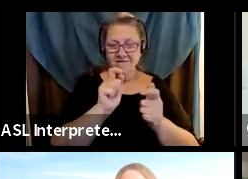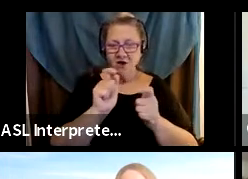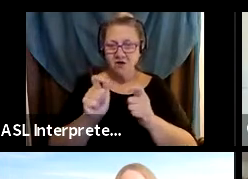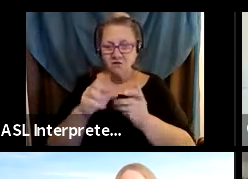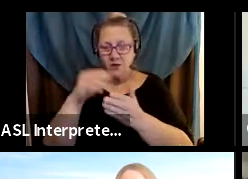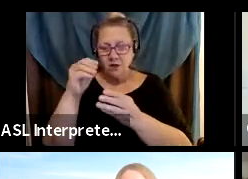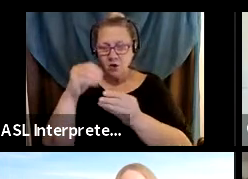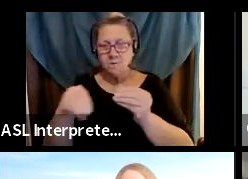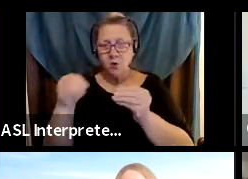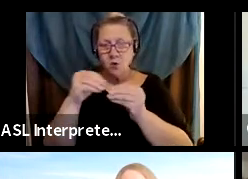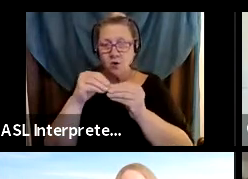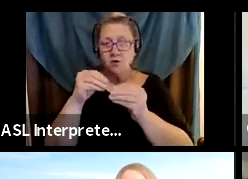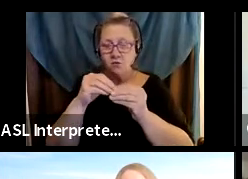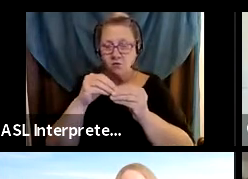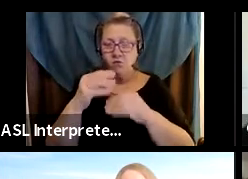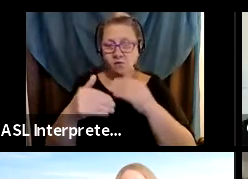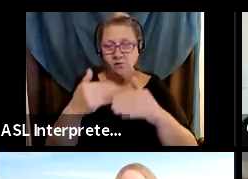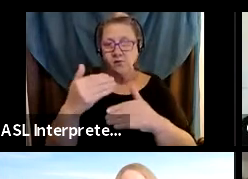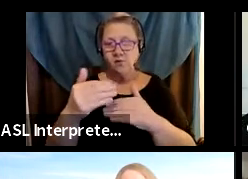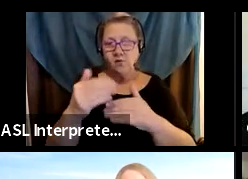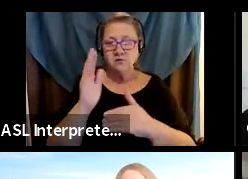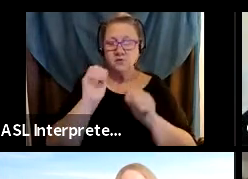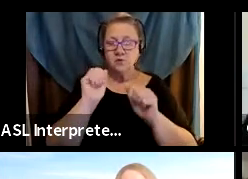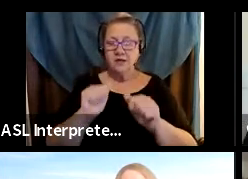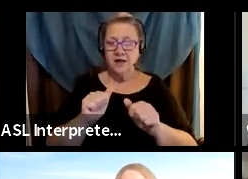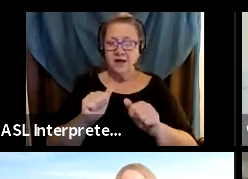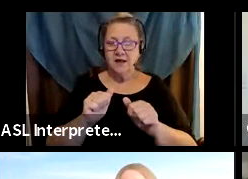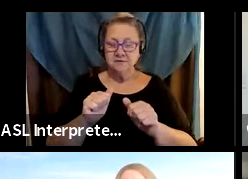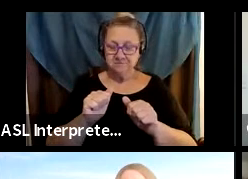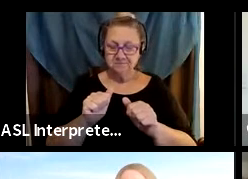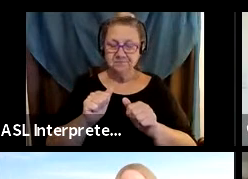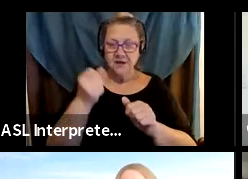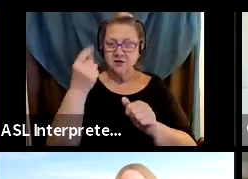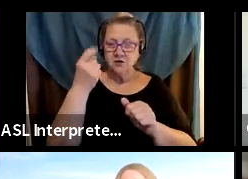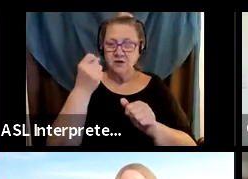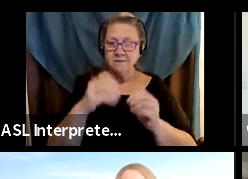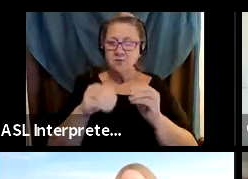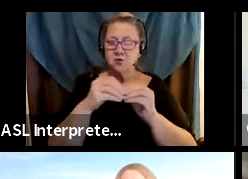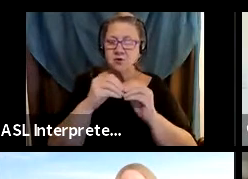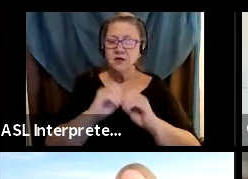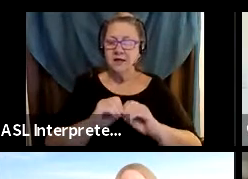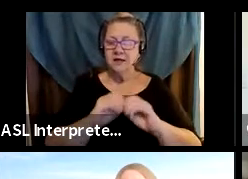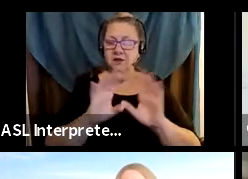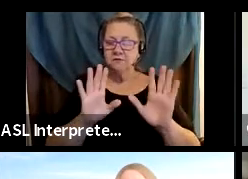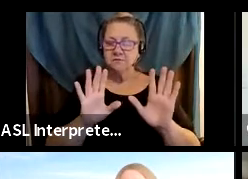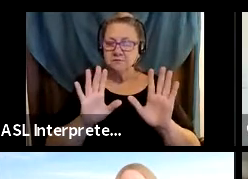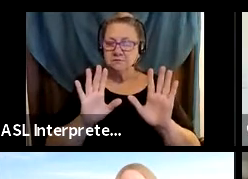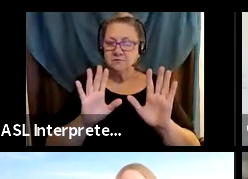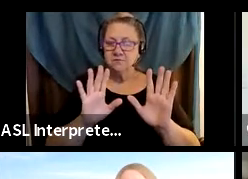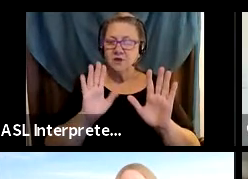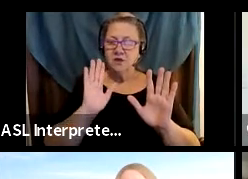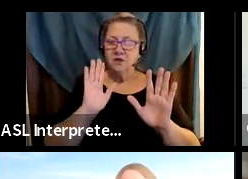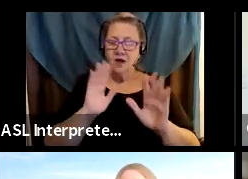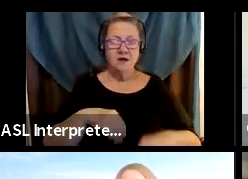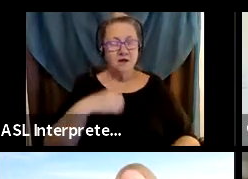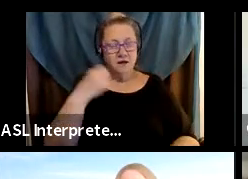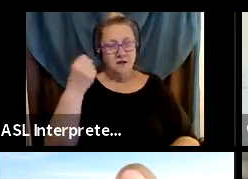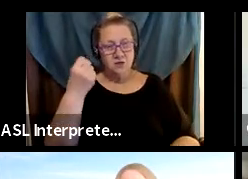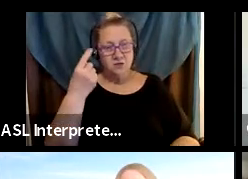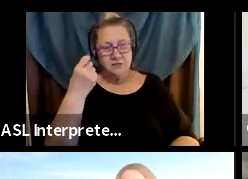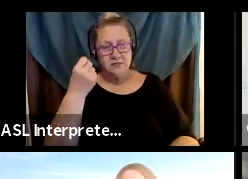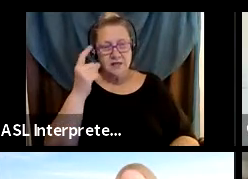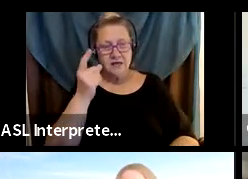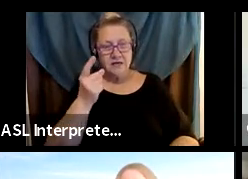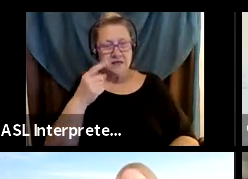be able to, again, refine the information that, and we'll still be, to be fair, we're going to be stuck with